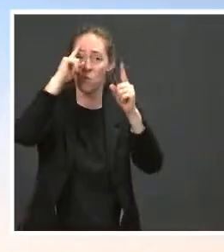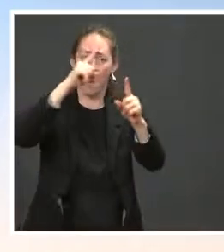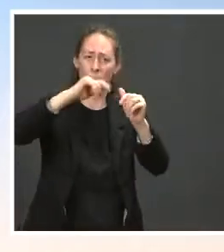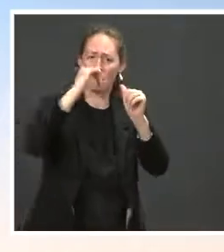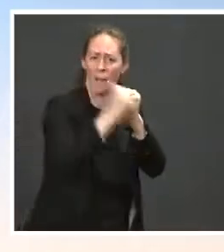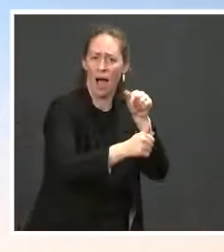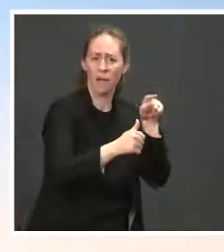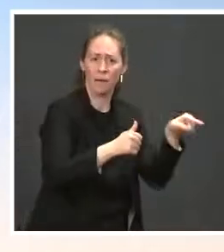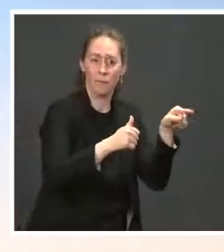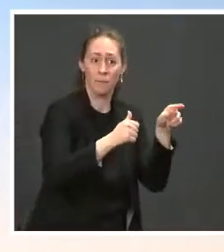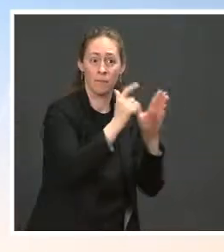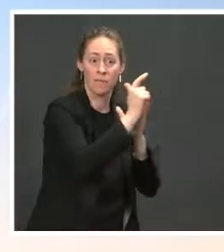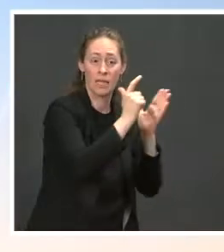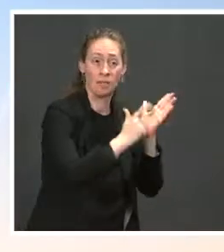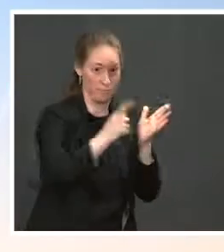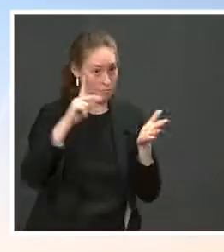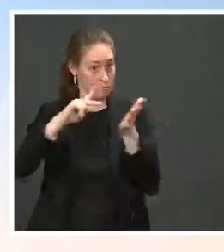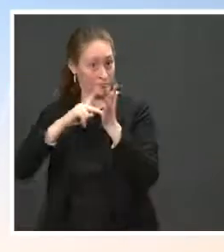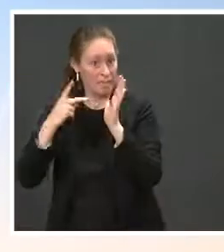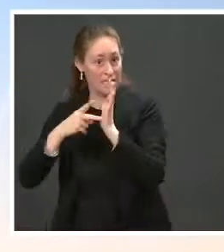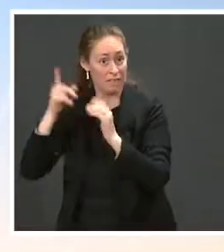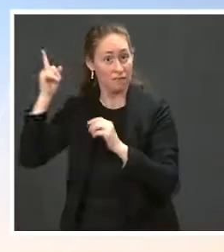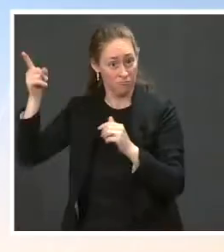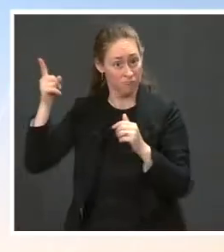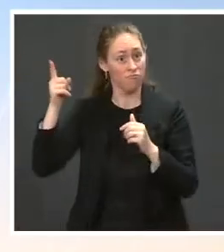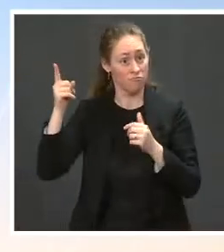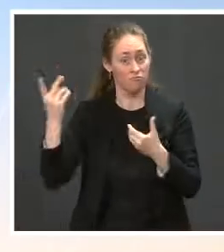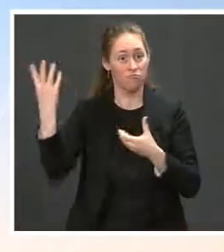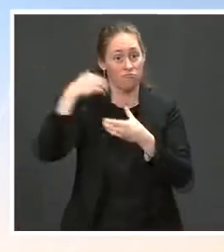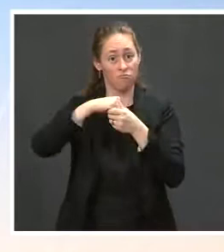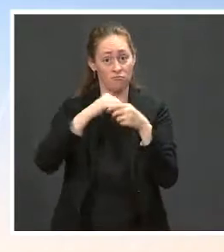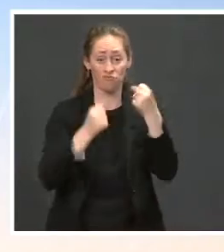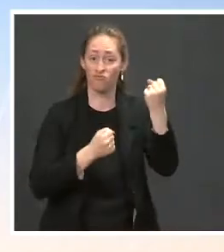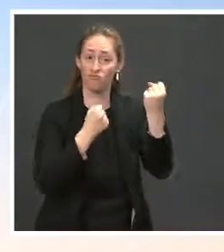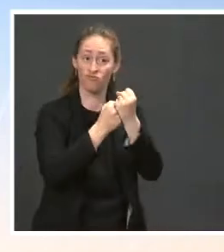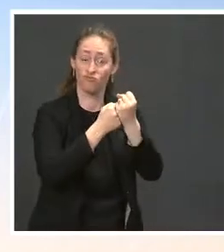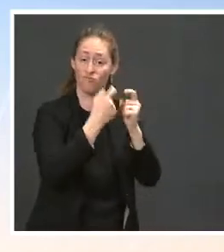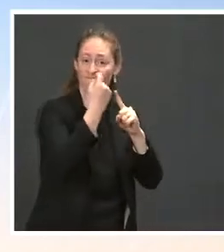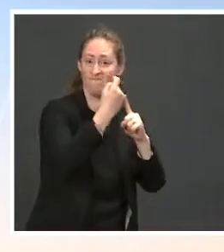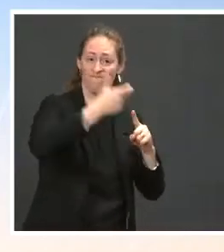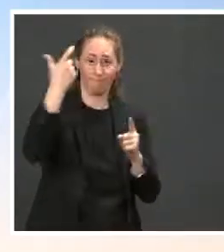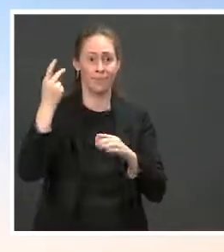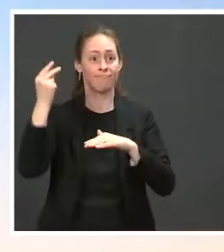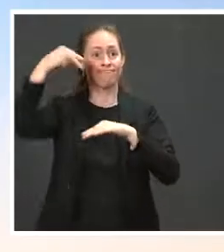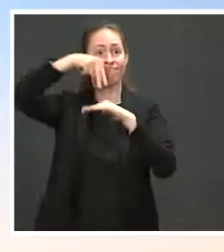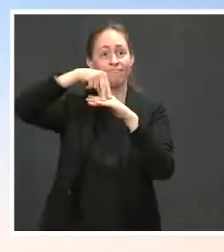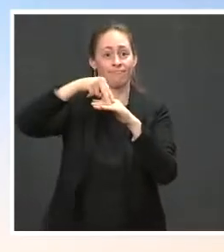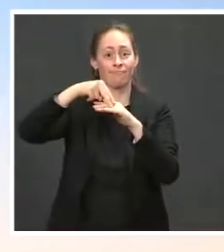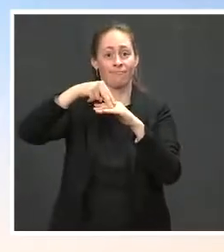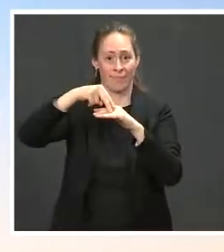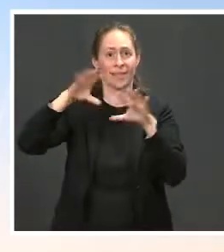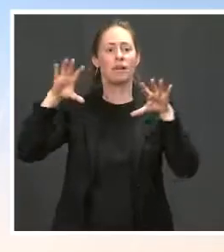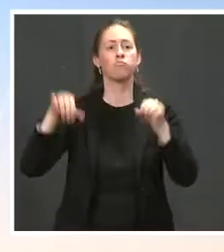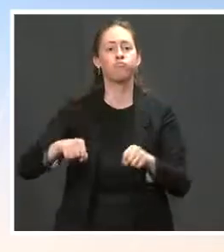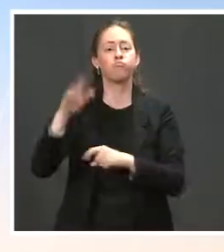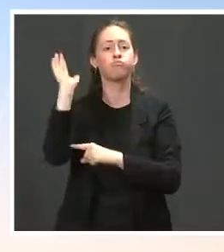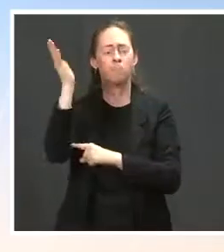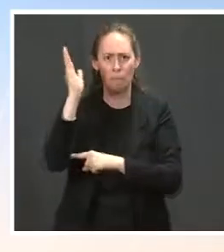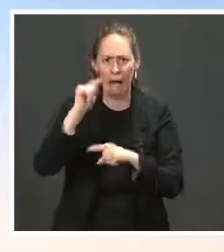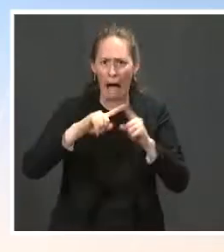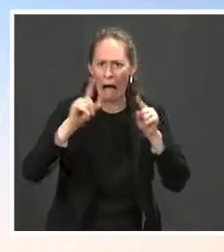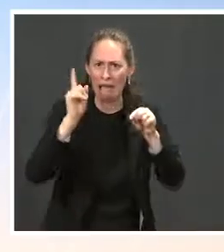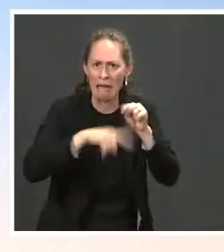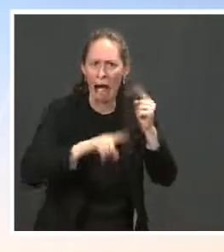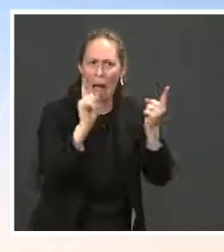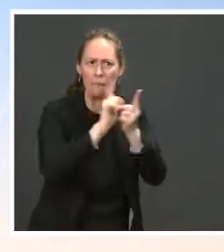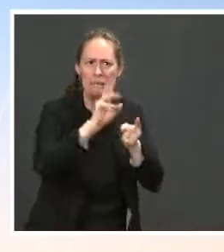supporting getting rid of the filibuster if he can't get the 60 votes needed to pass the Senate? The president's view remains the same, which is